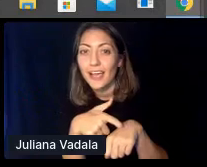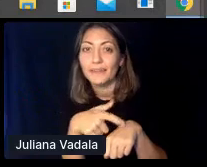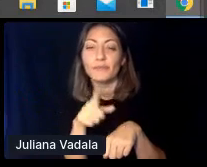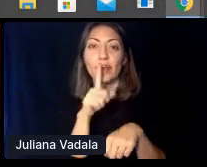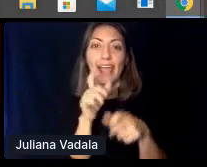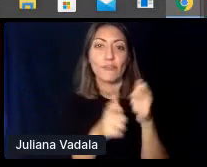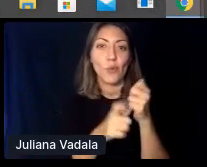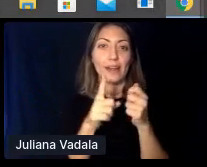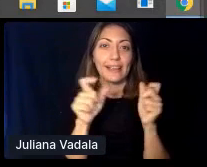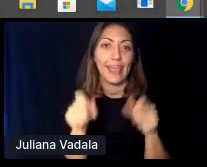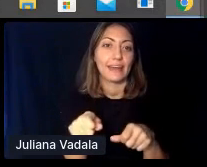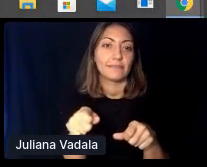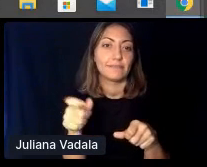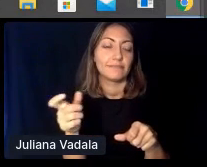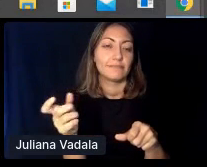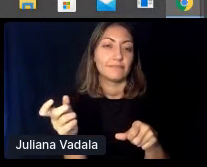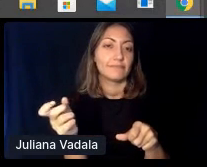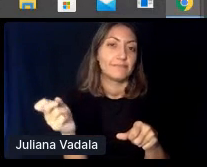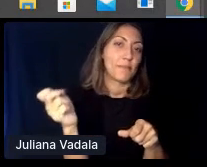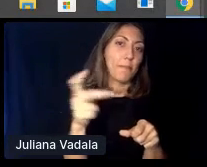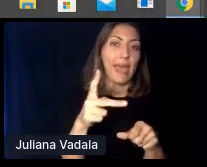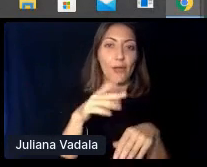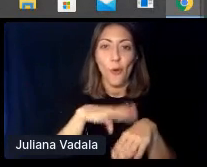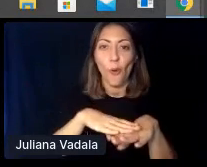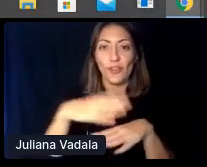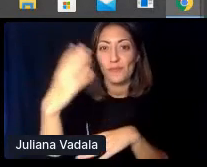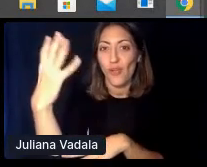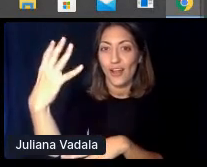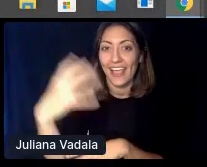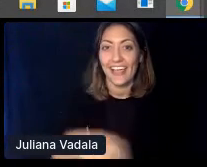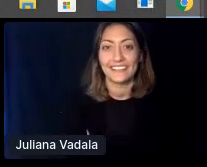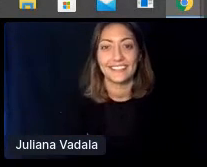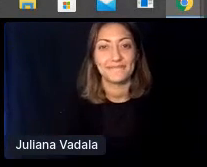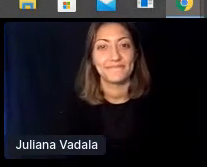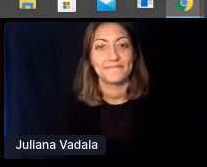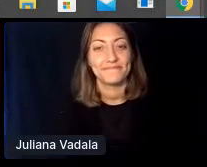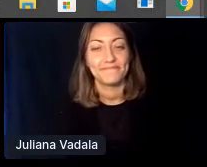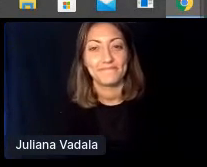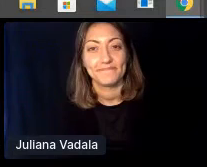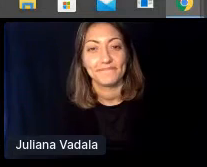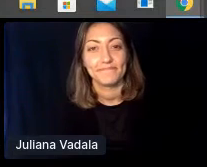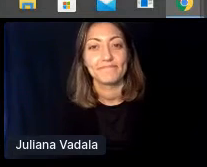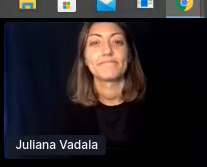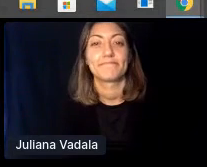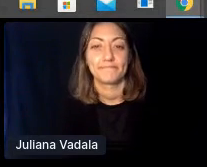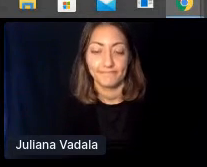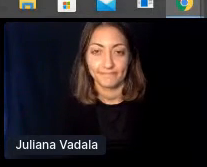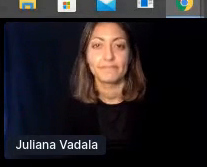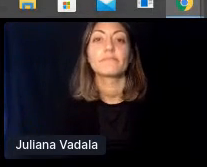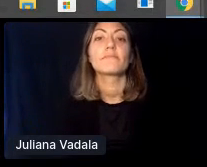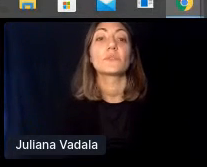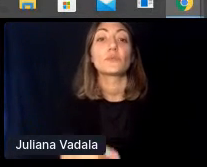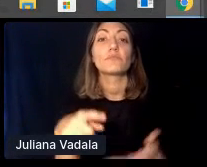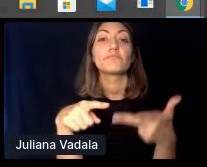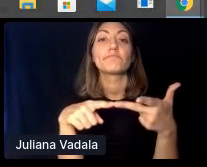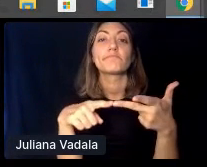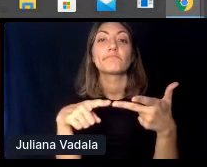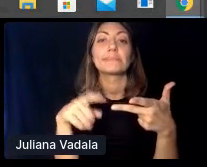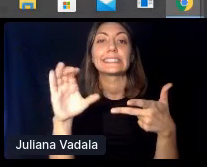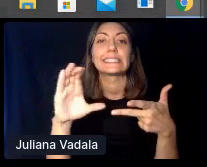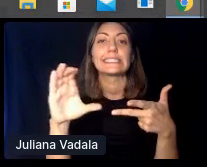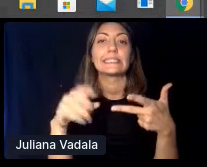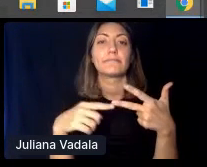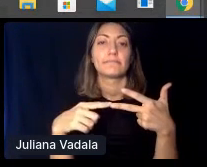back onto the broadcast. So we are talking about option C. It's